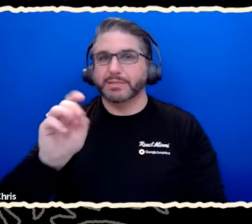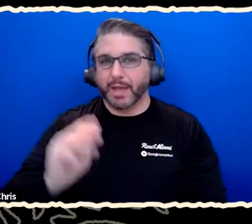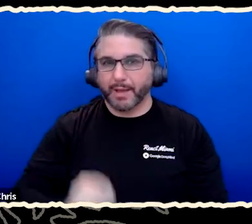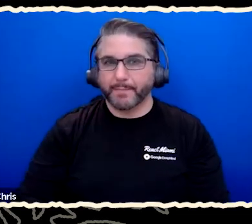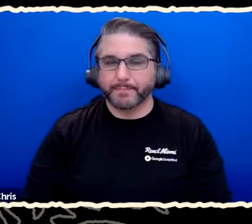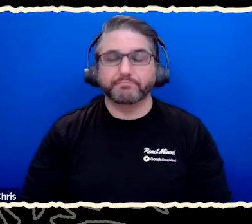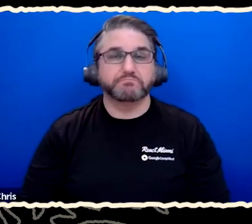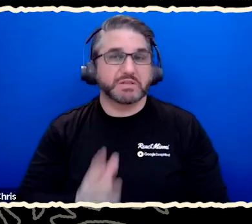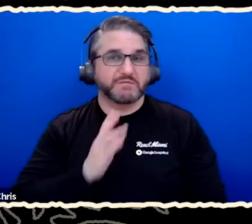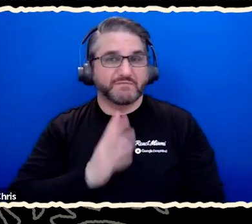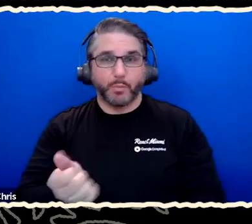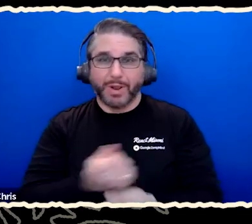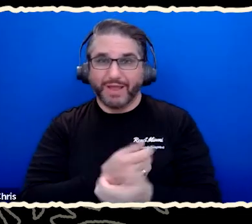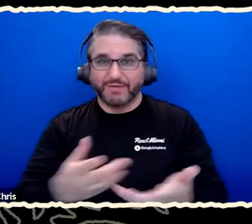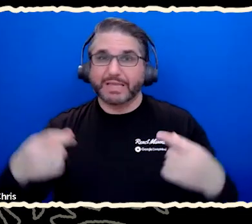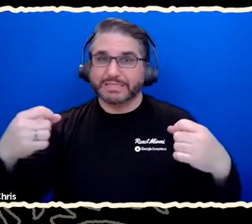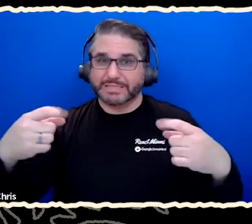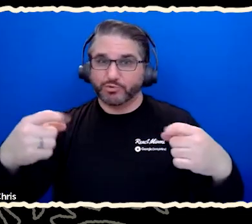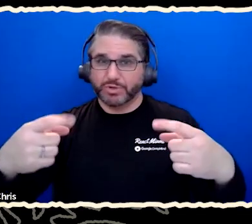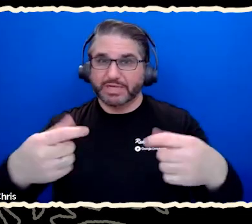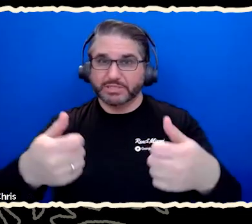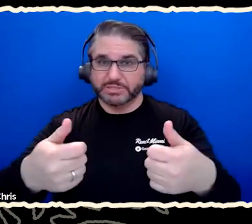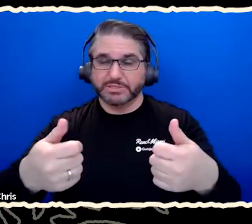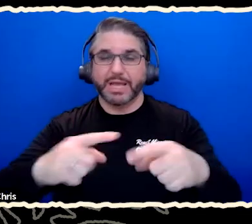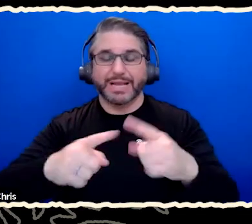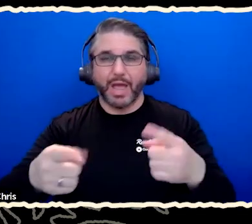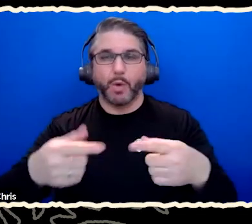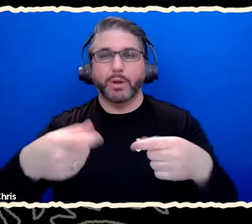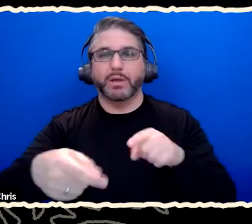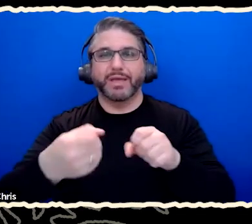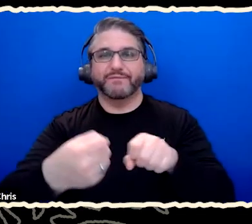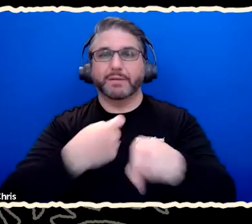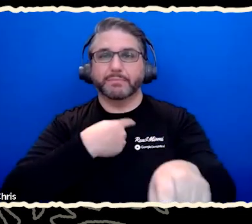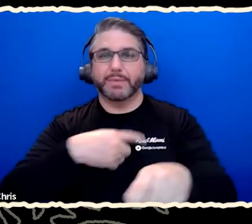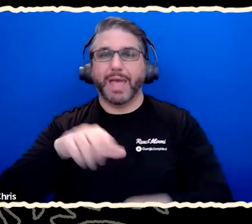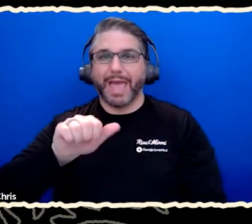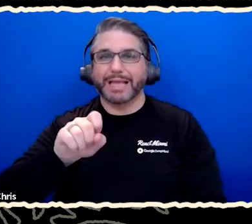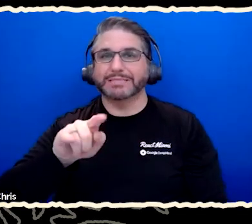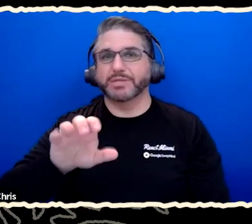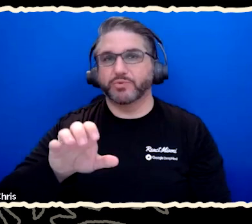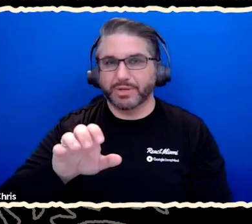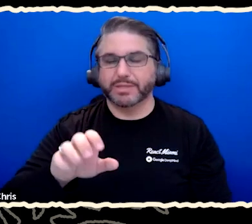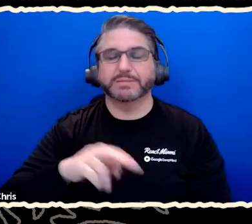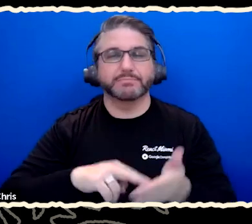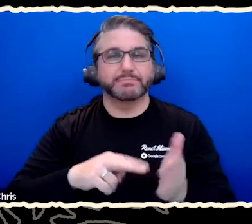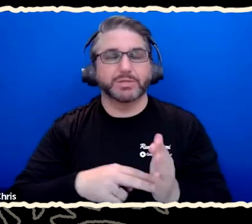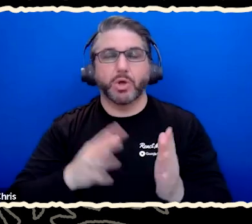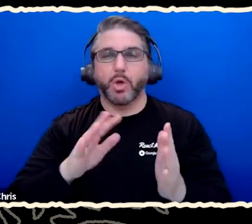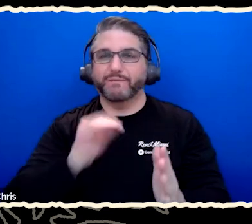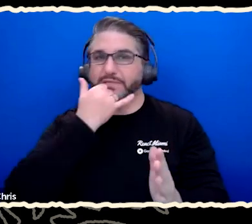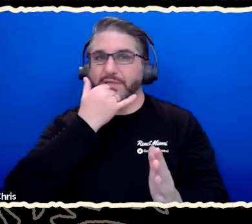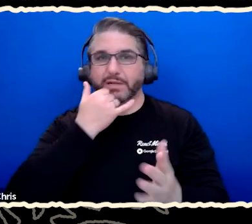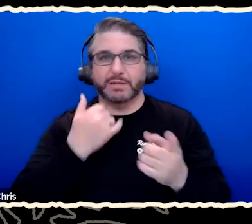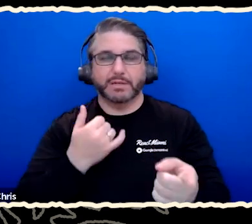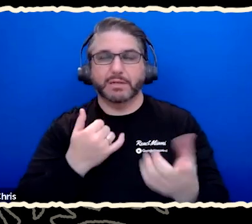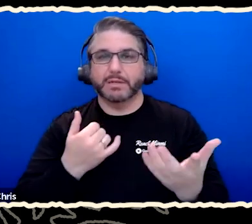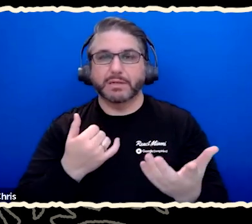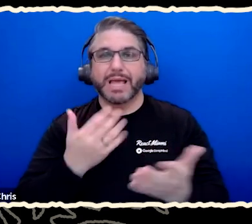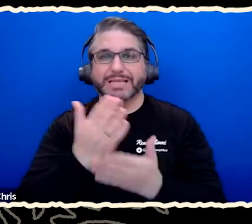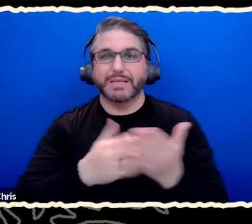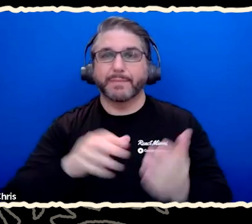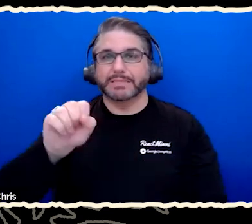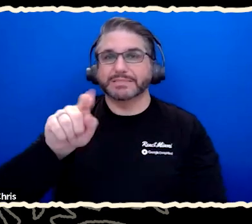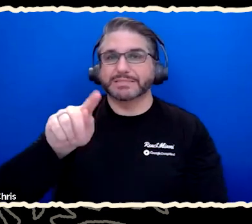fine when everything is asynchronous. Now bring async into this, and you'll have all of a sudden these states that